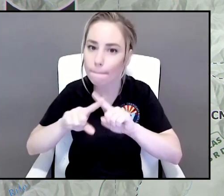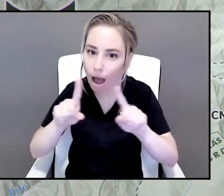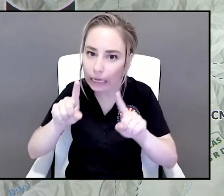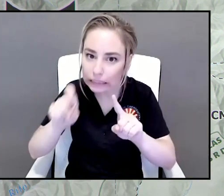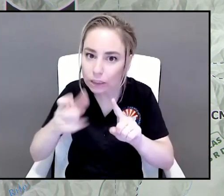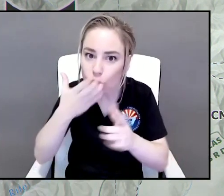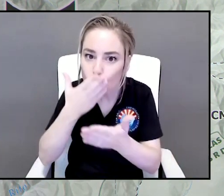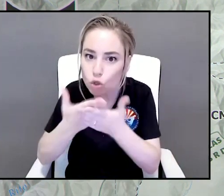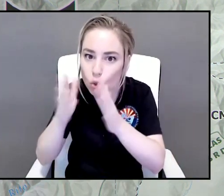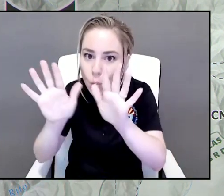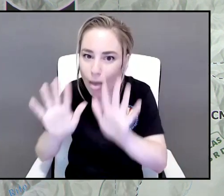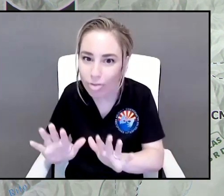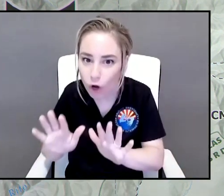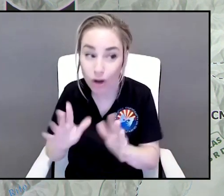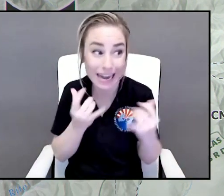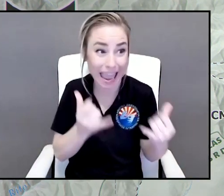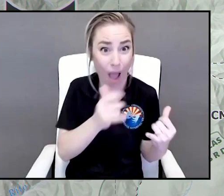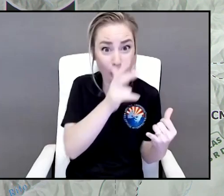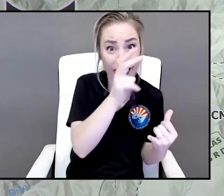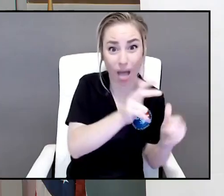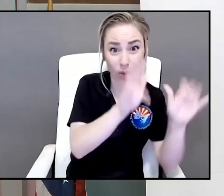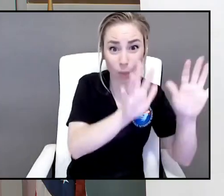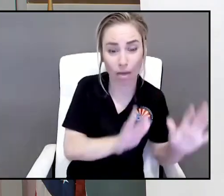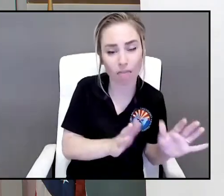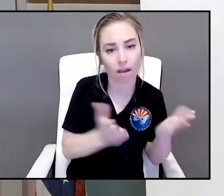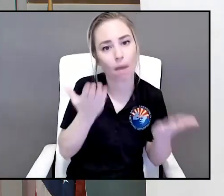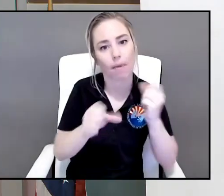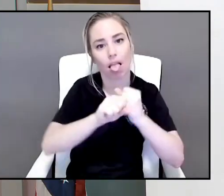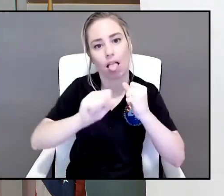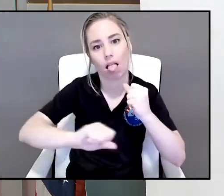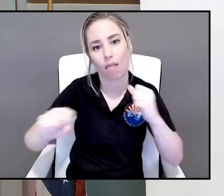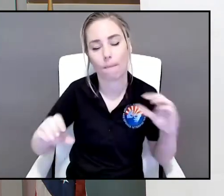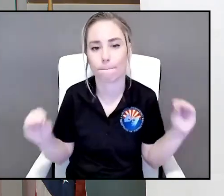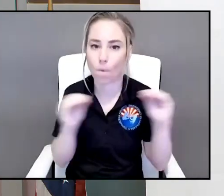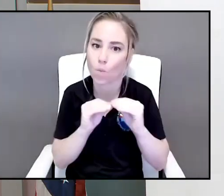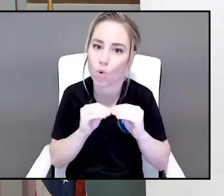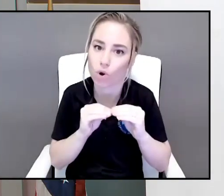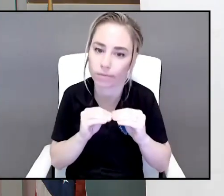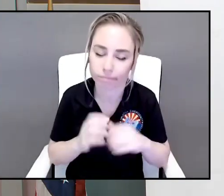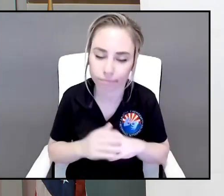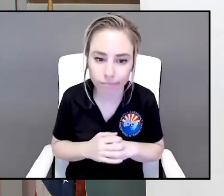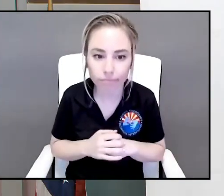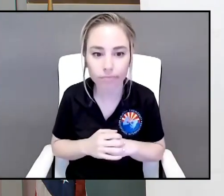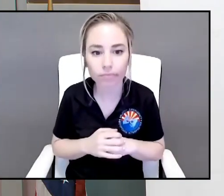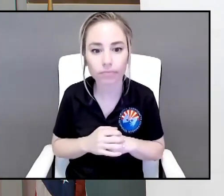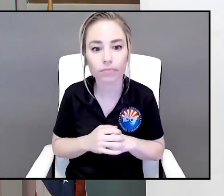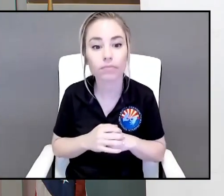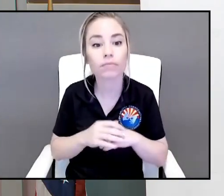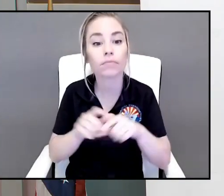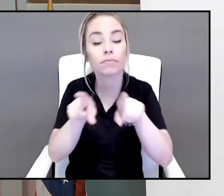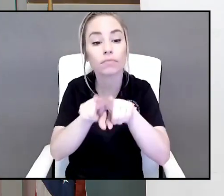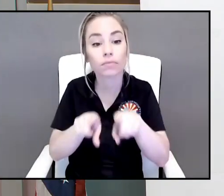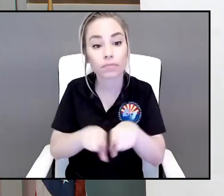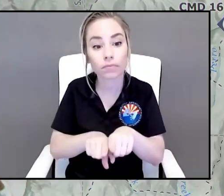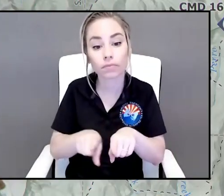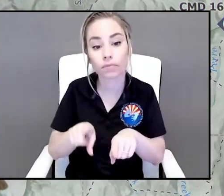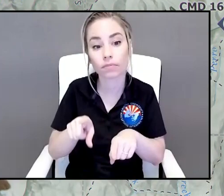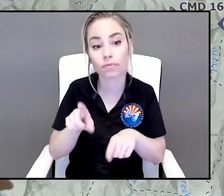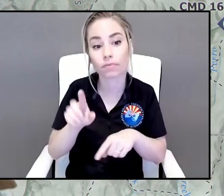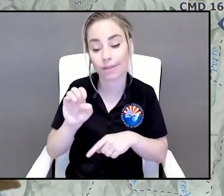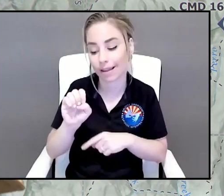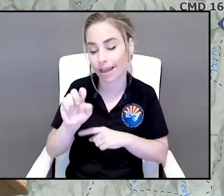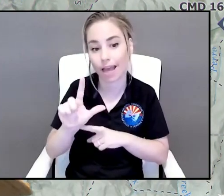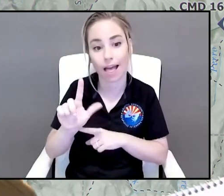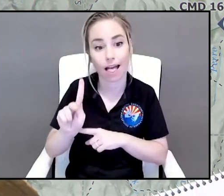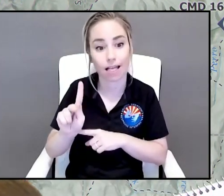that. Also, there's a lot of stuff coming up towards. I think there's an elk sling that we had